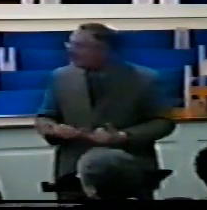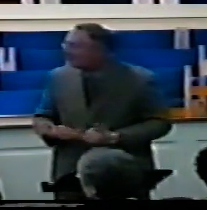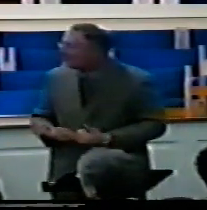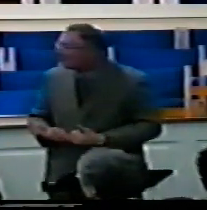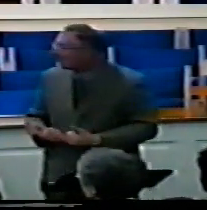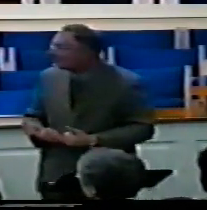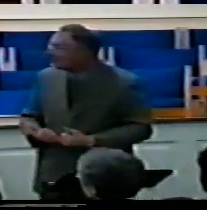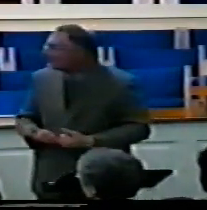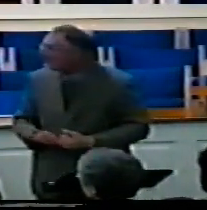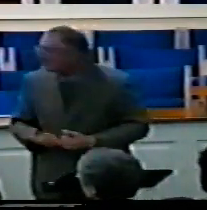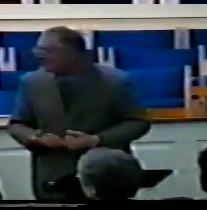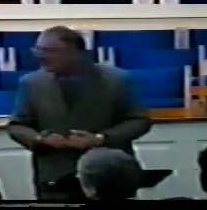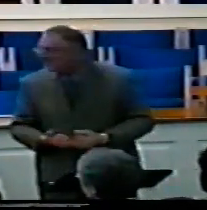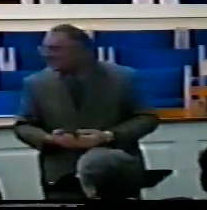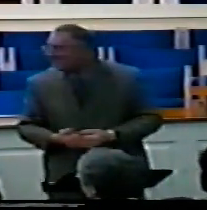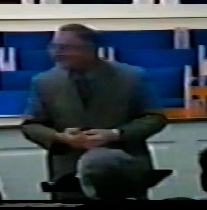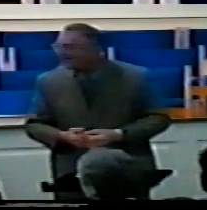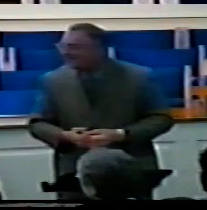That's my wife. Amen.